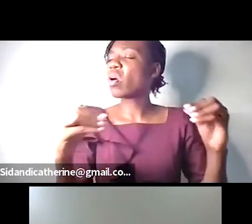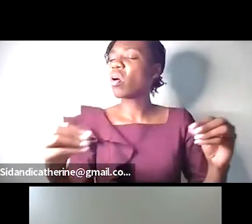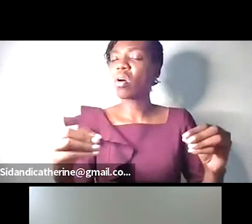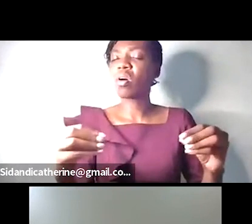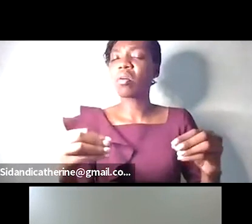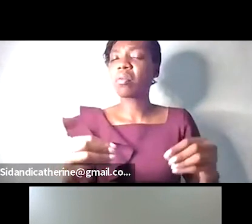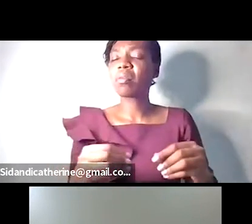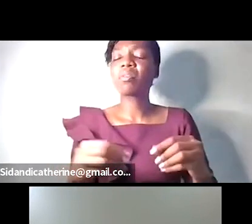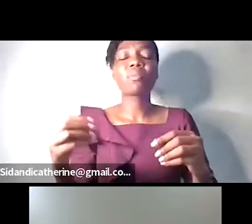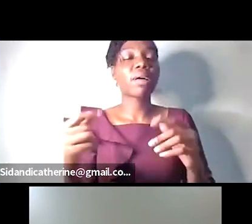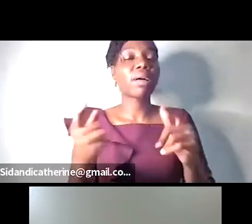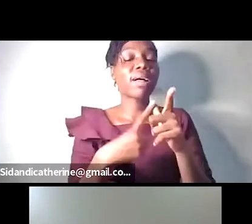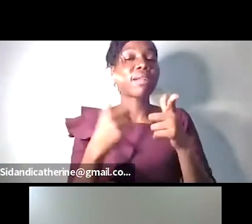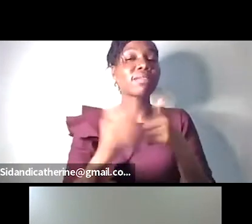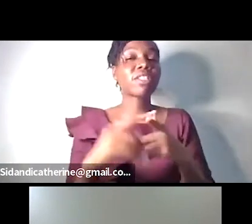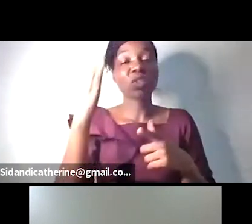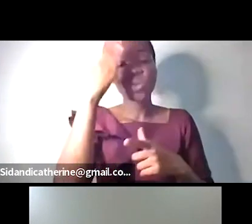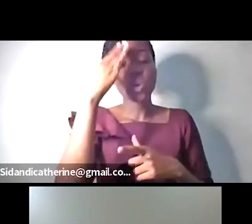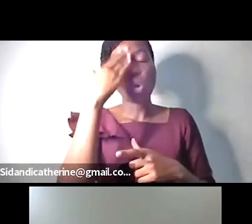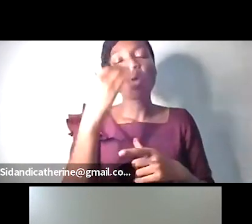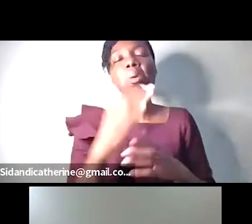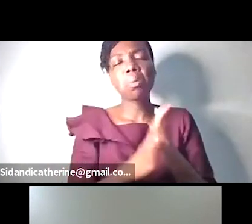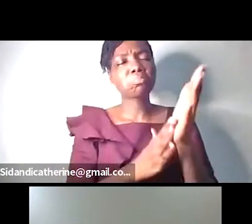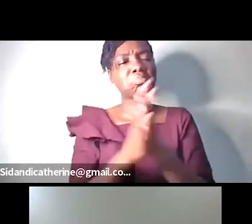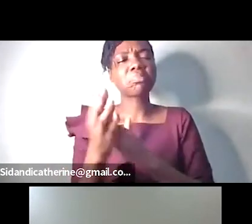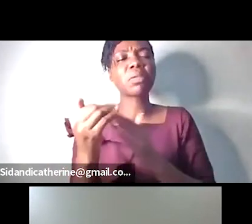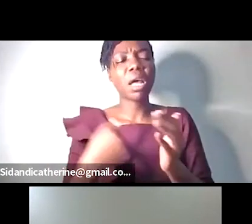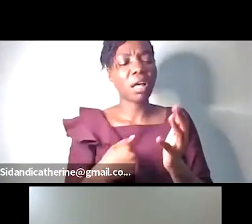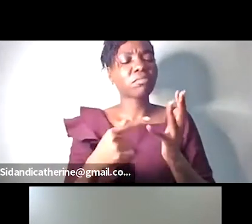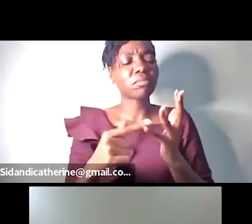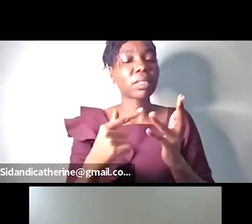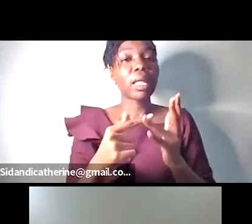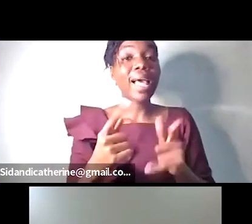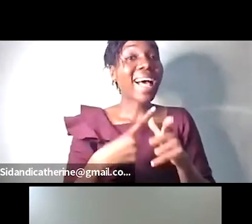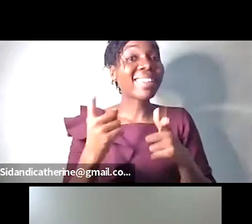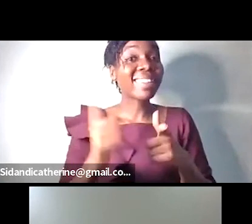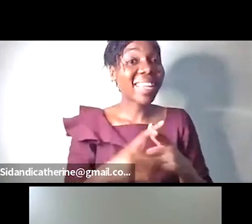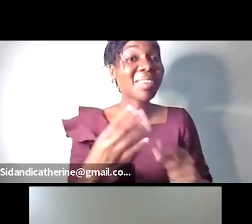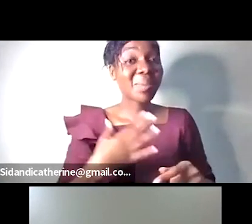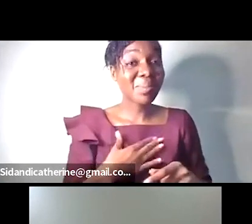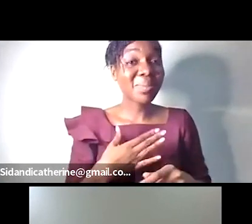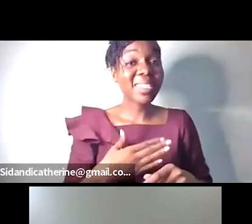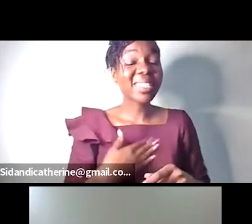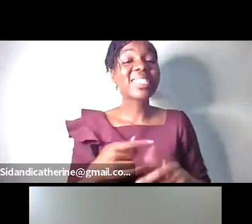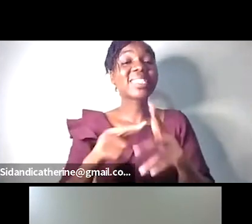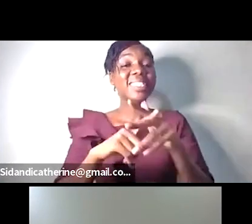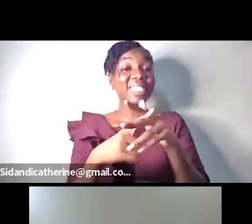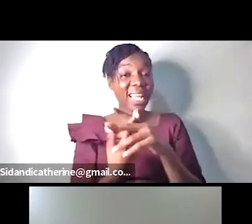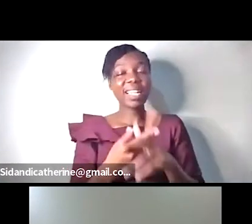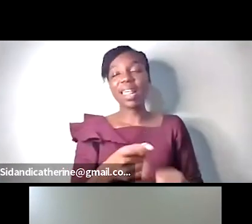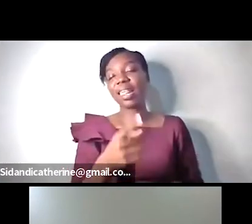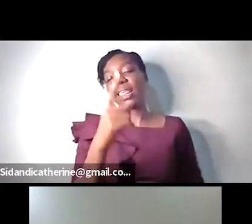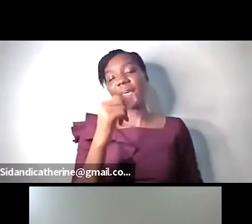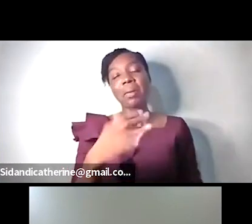purpose is. And when I got into my purpose, oh my God, I live in my element. I love what I